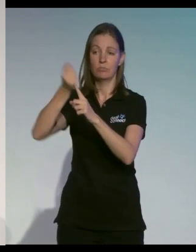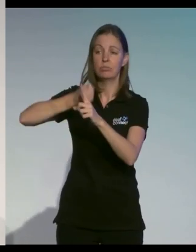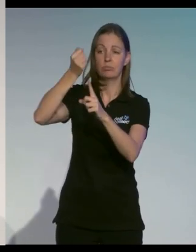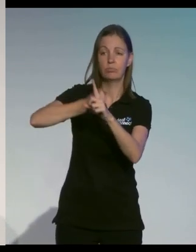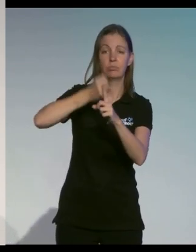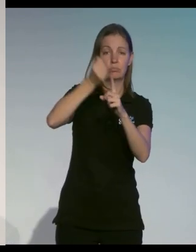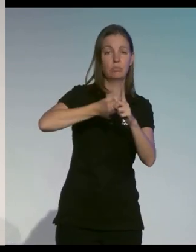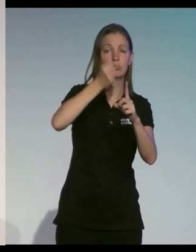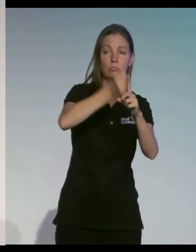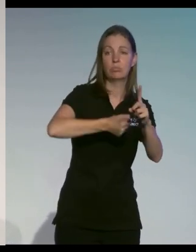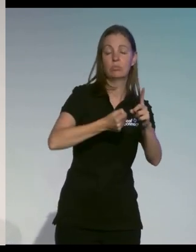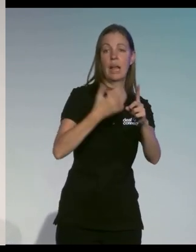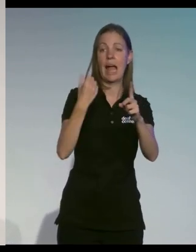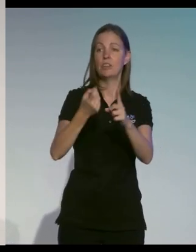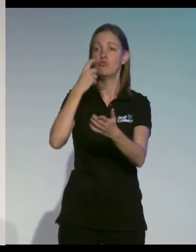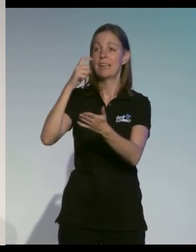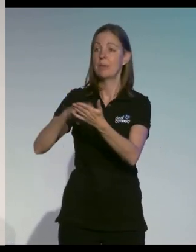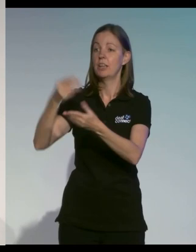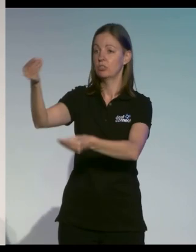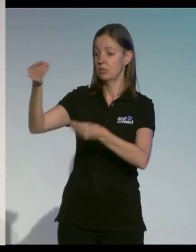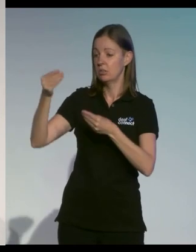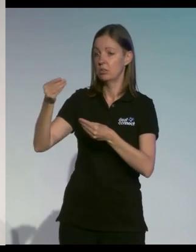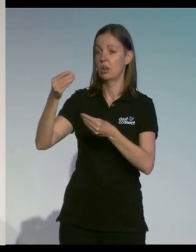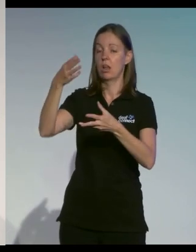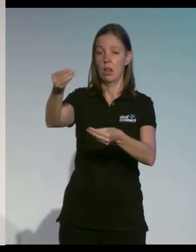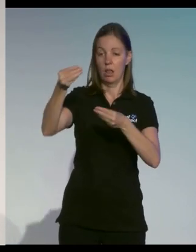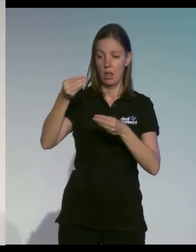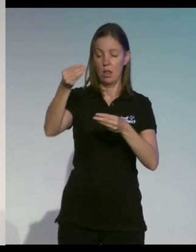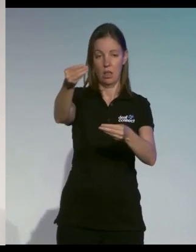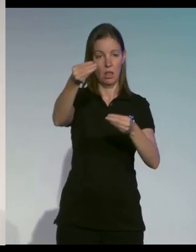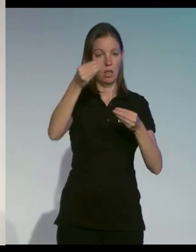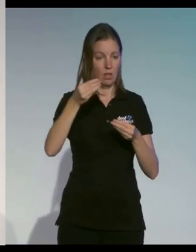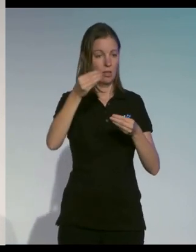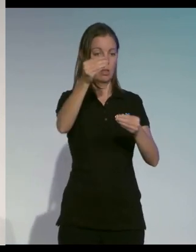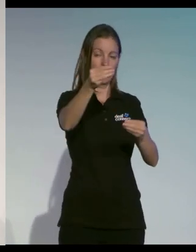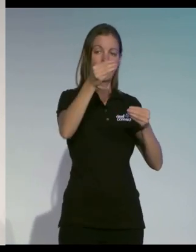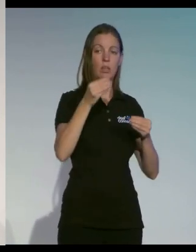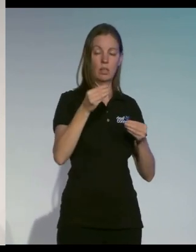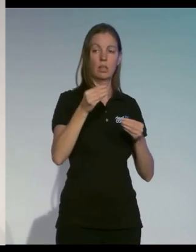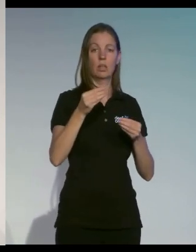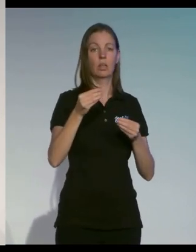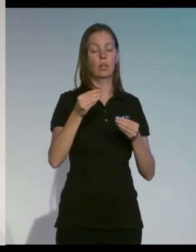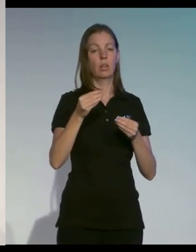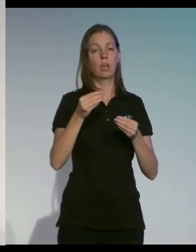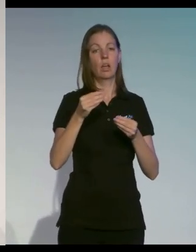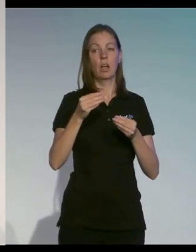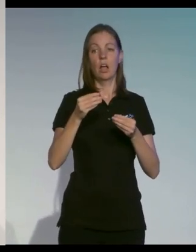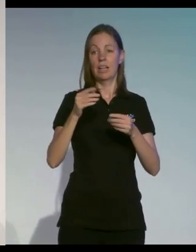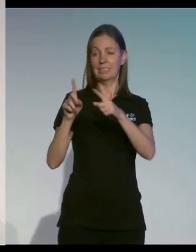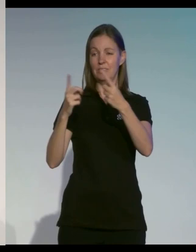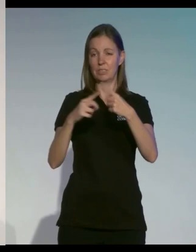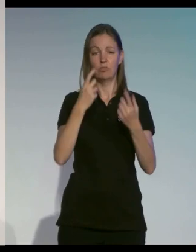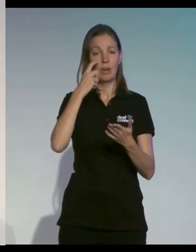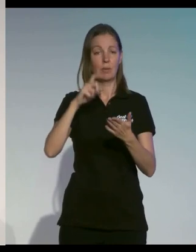got recommendations from those bodies in their concluding observations, in their recommendations following the Universal Periodic